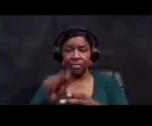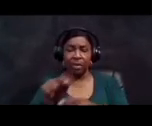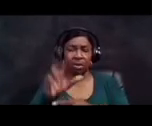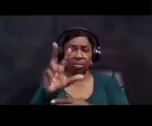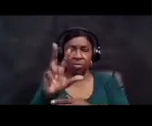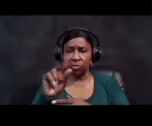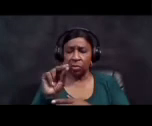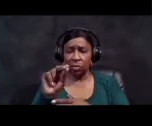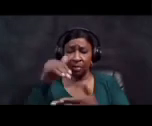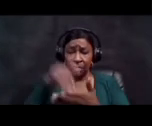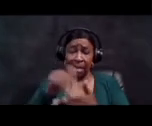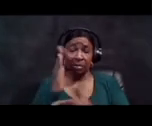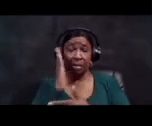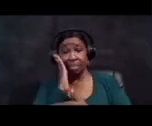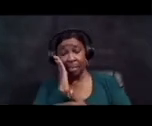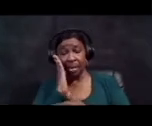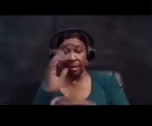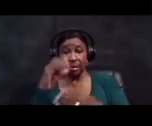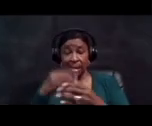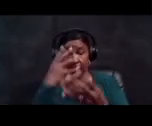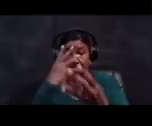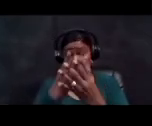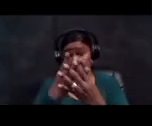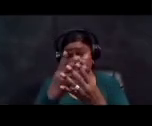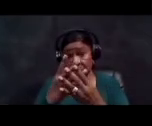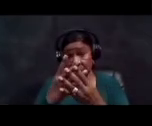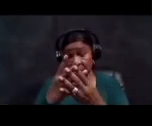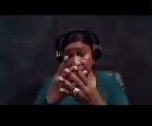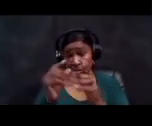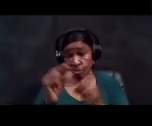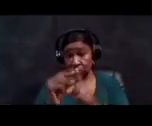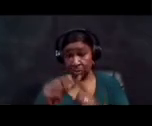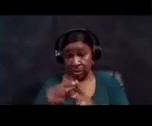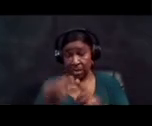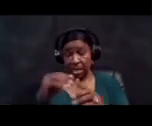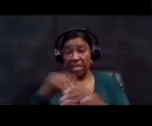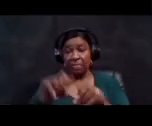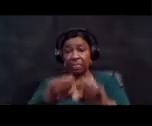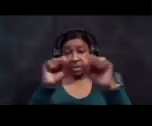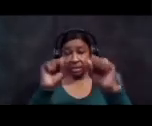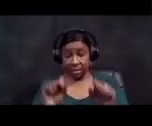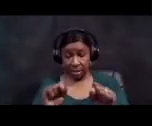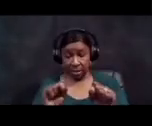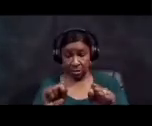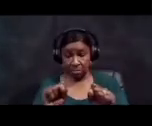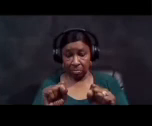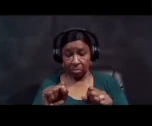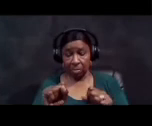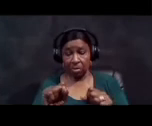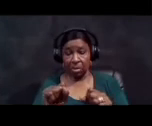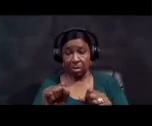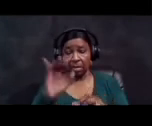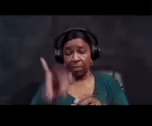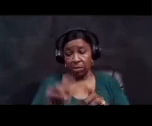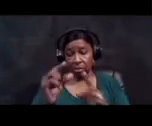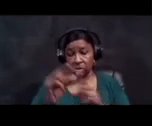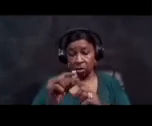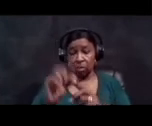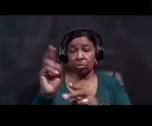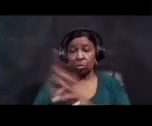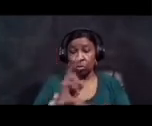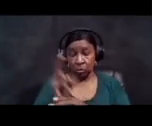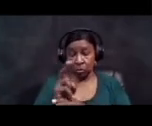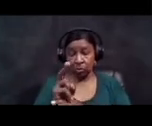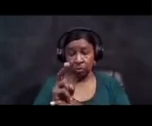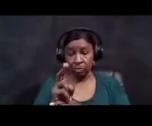30,000 beds in prison terminology in the system, which is the term that is used to